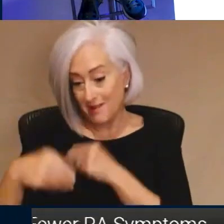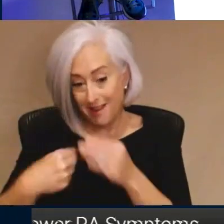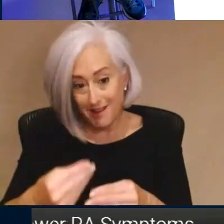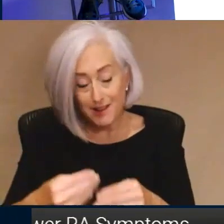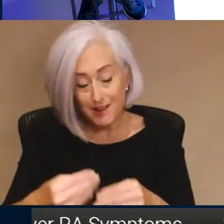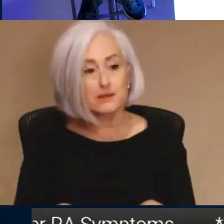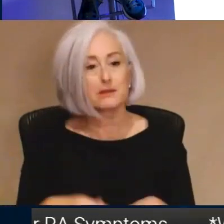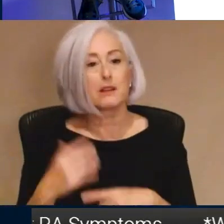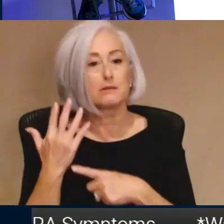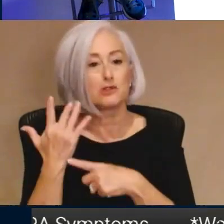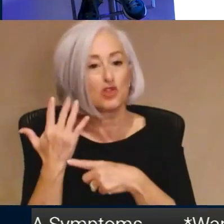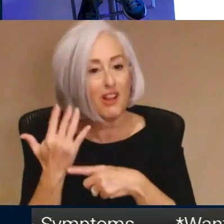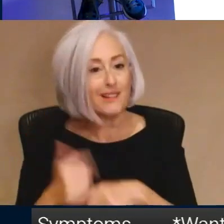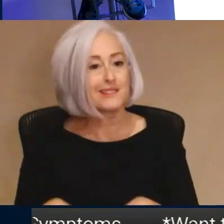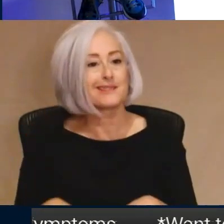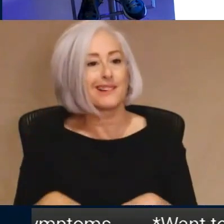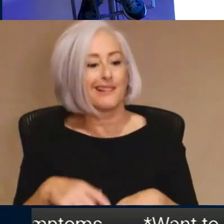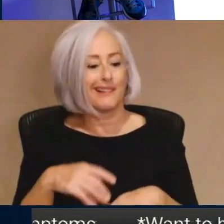instance,